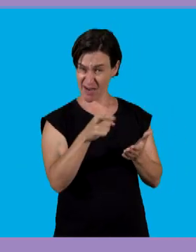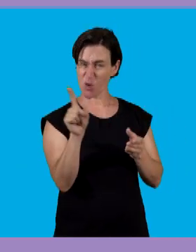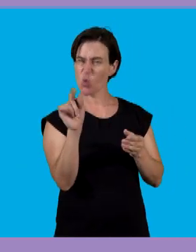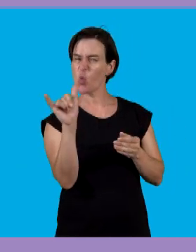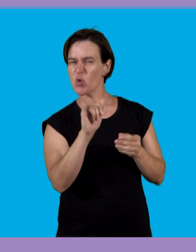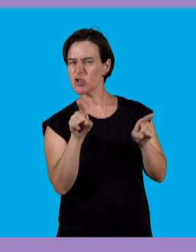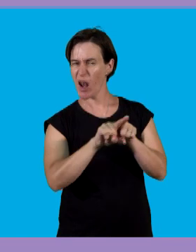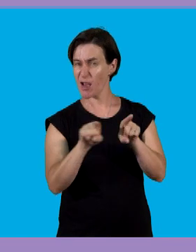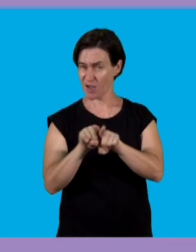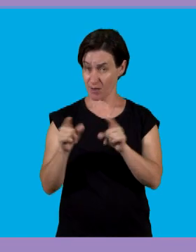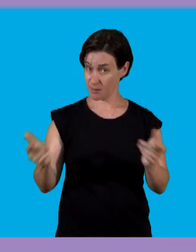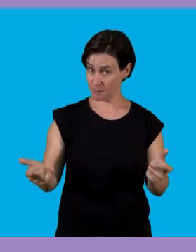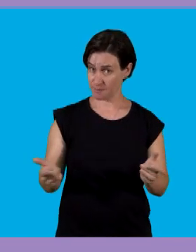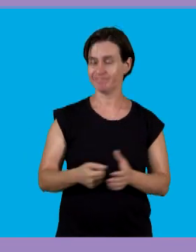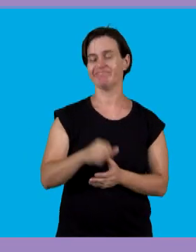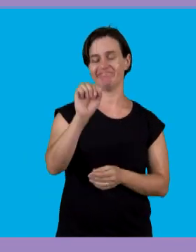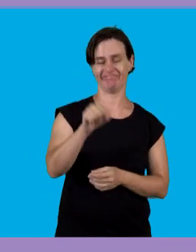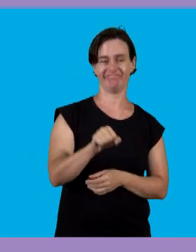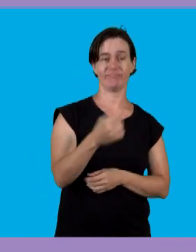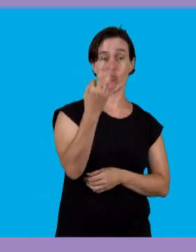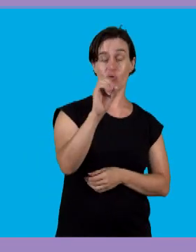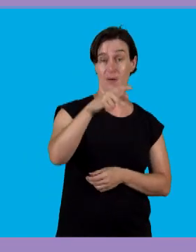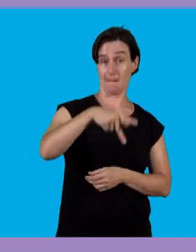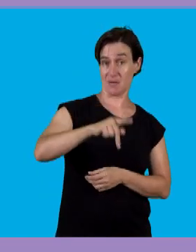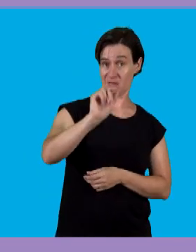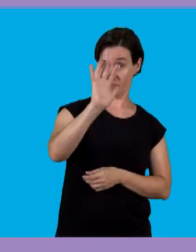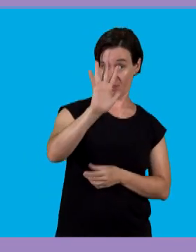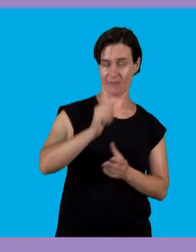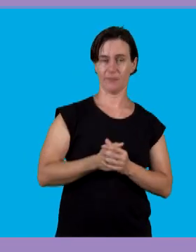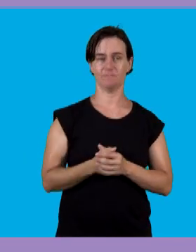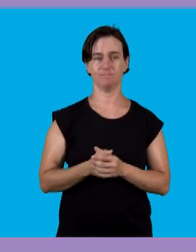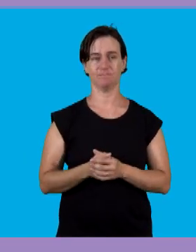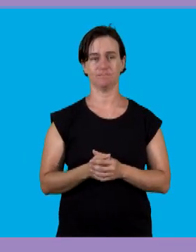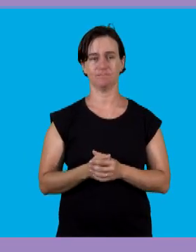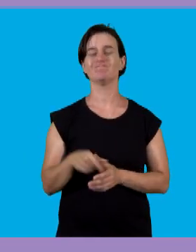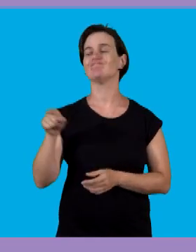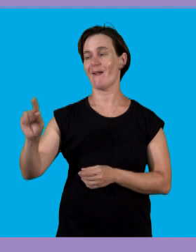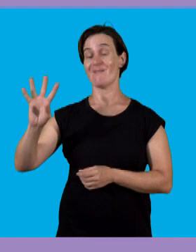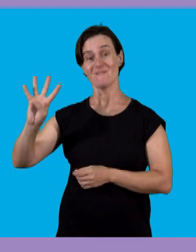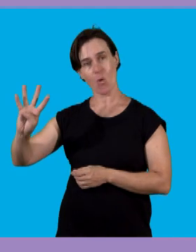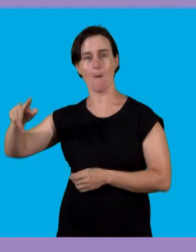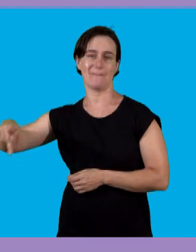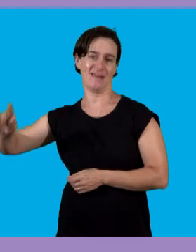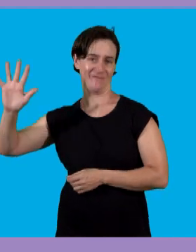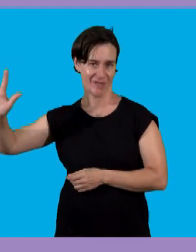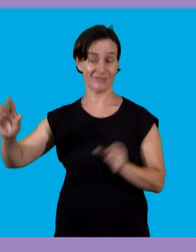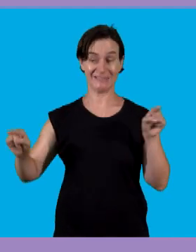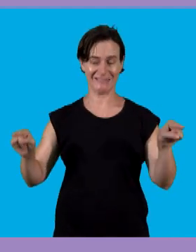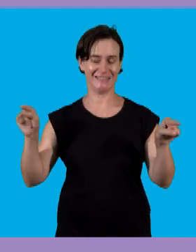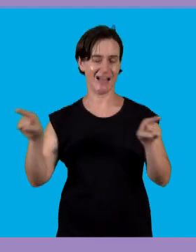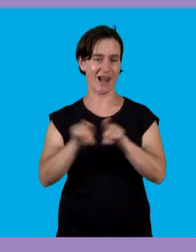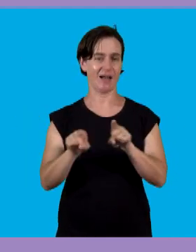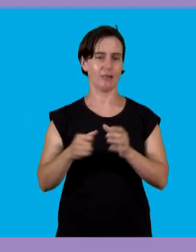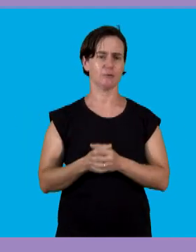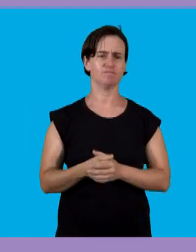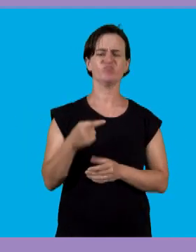terms? Yes, we have the 30p exponent 5 and the 4p exponent 5. What